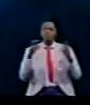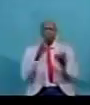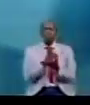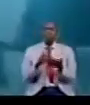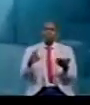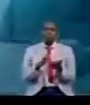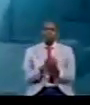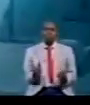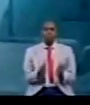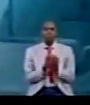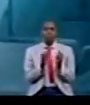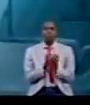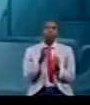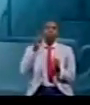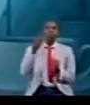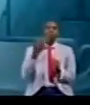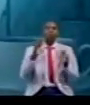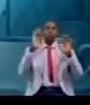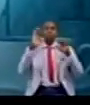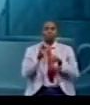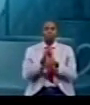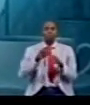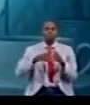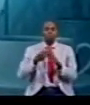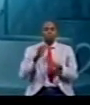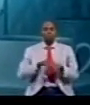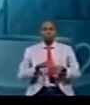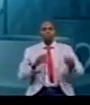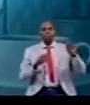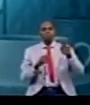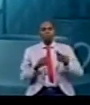testimony will continue to abide.